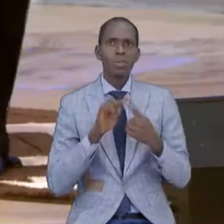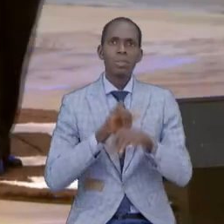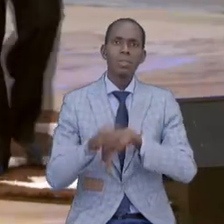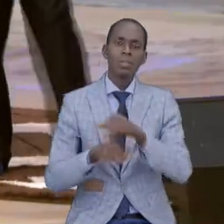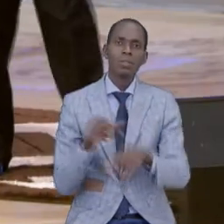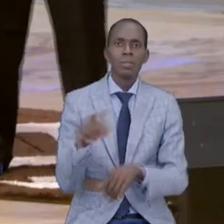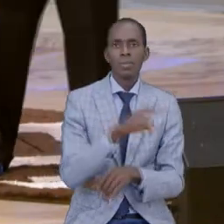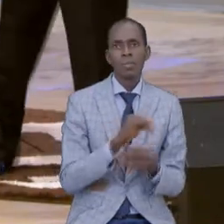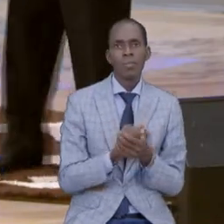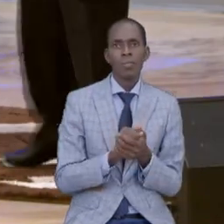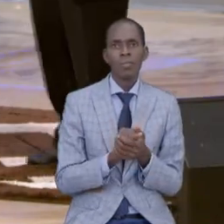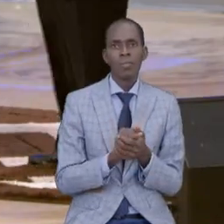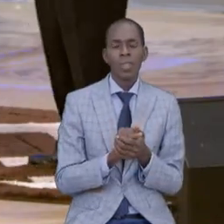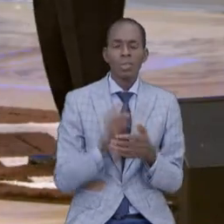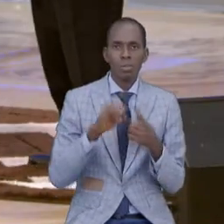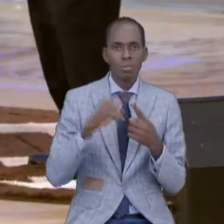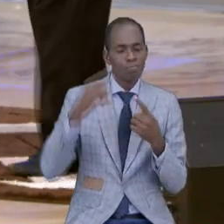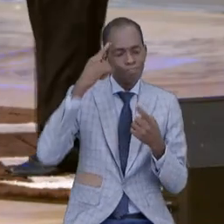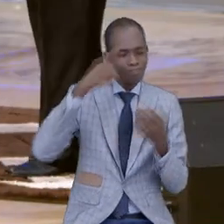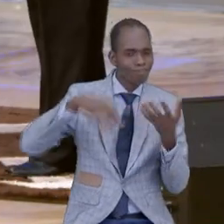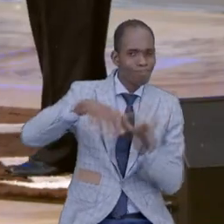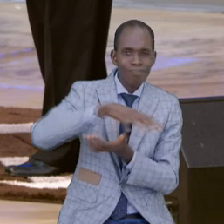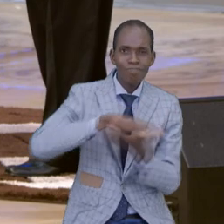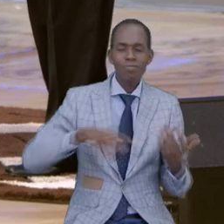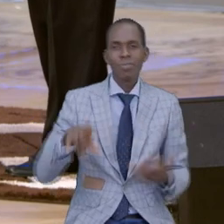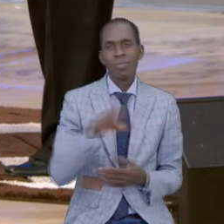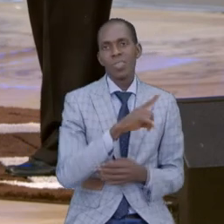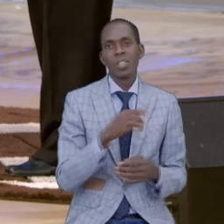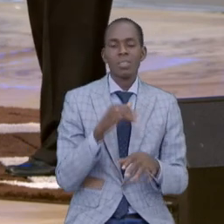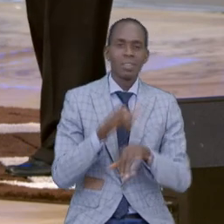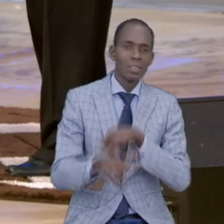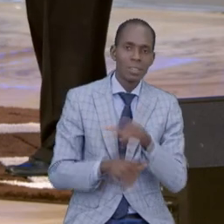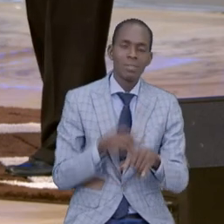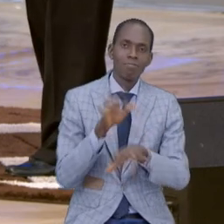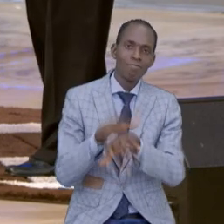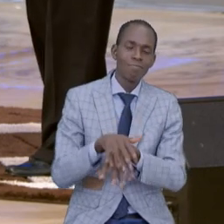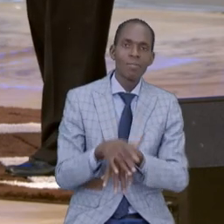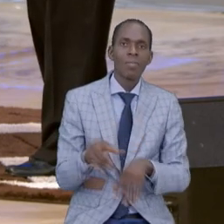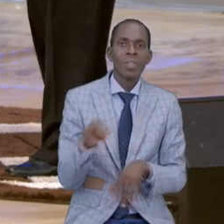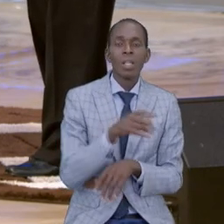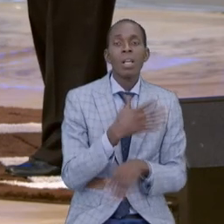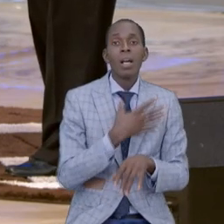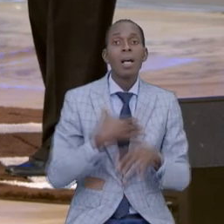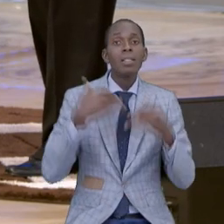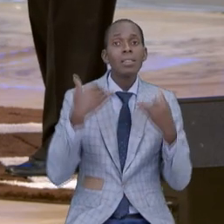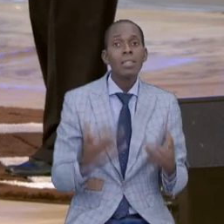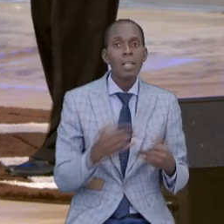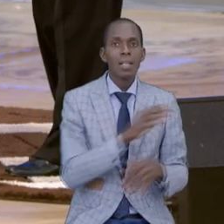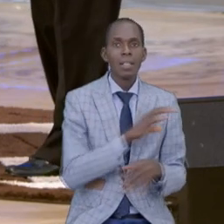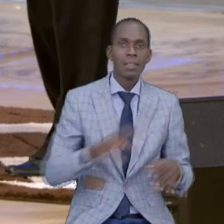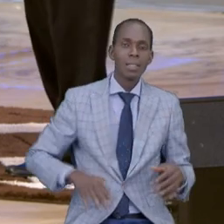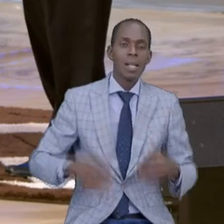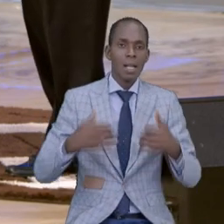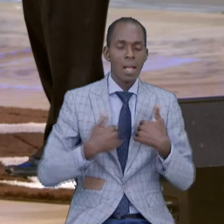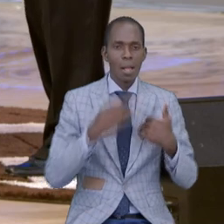them, bewitch them, deceive them, and yet Christ had been shown